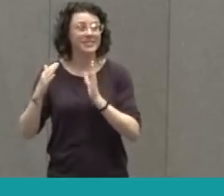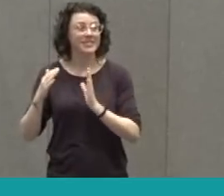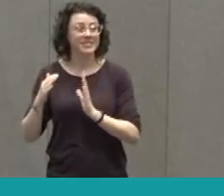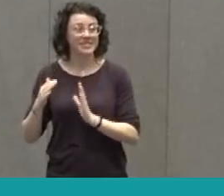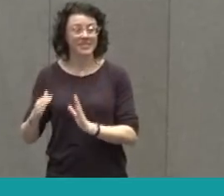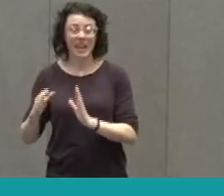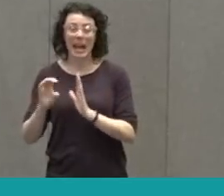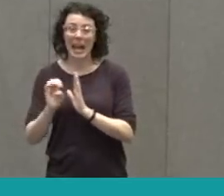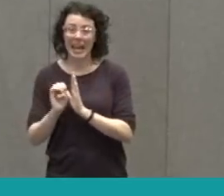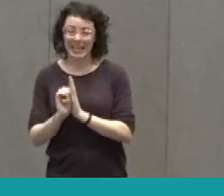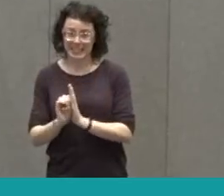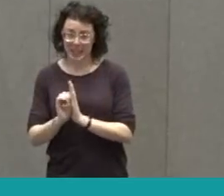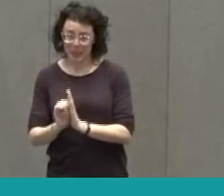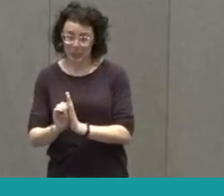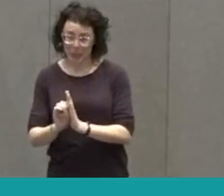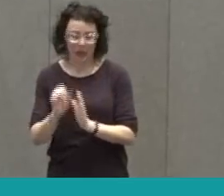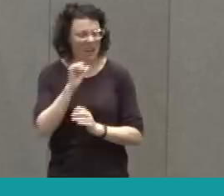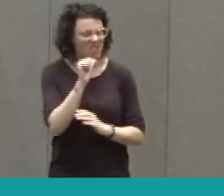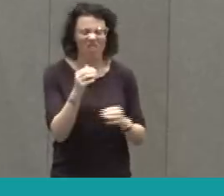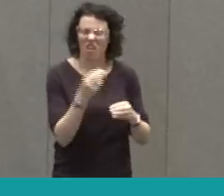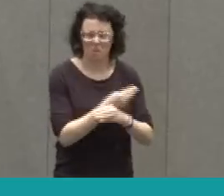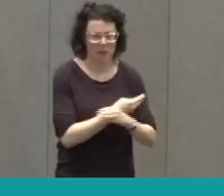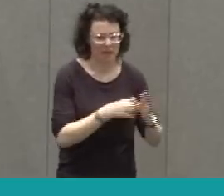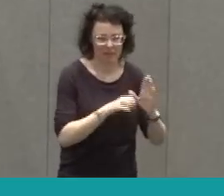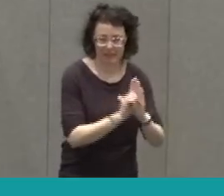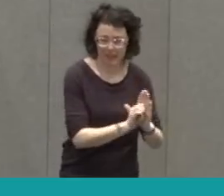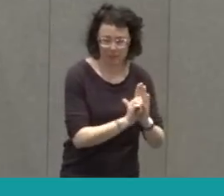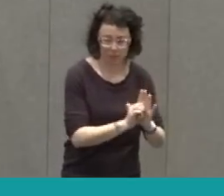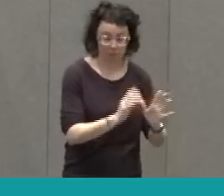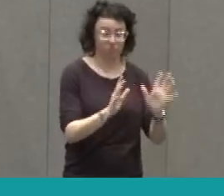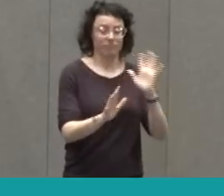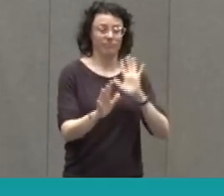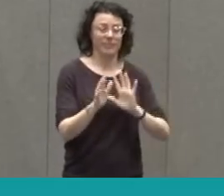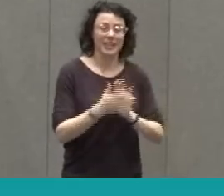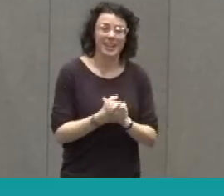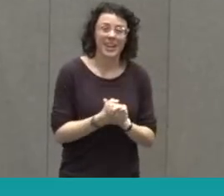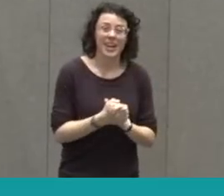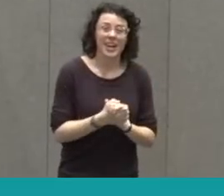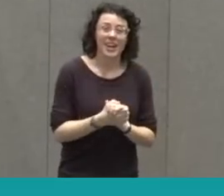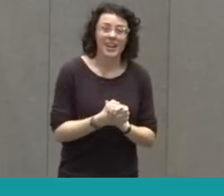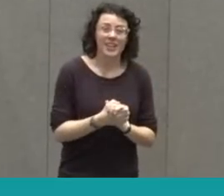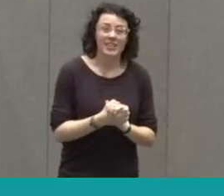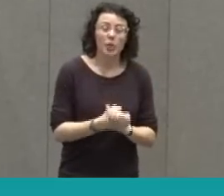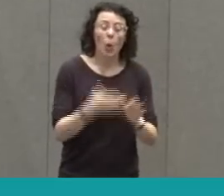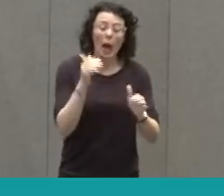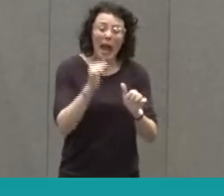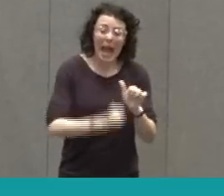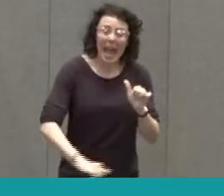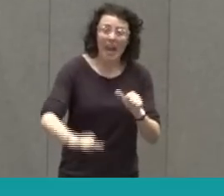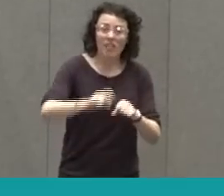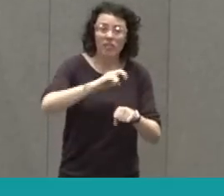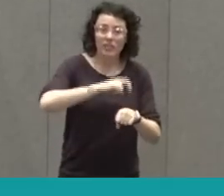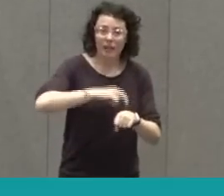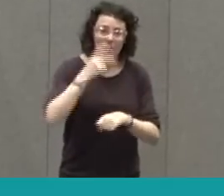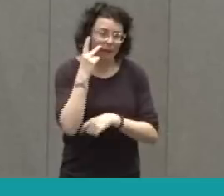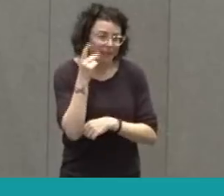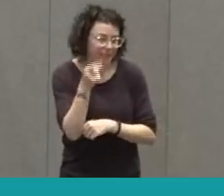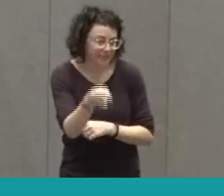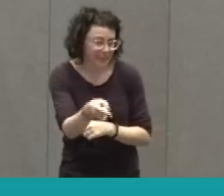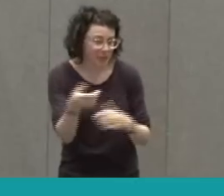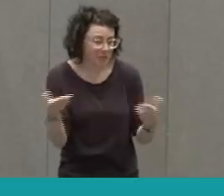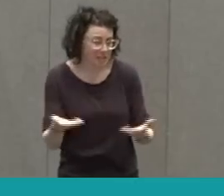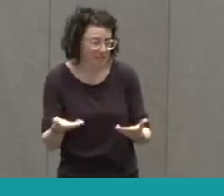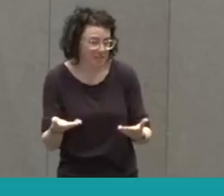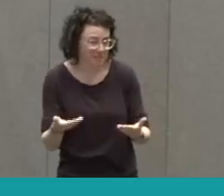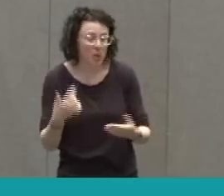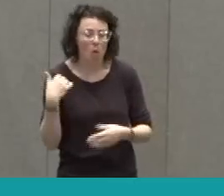math non-example. So be thinking about that. Every time I see you in the next couple of weeks, we're going to be